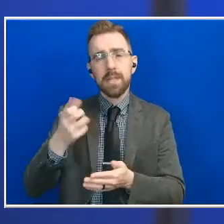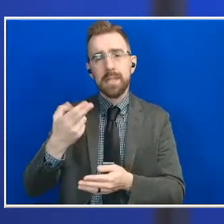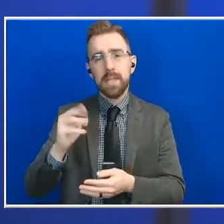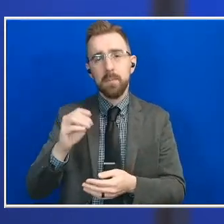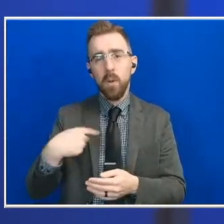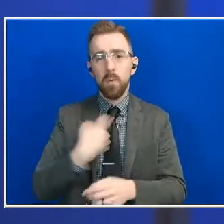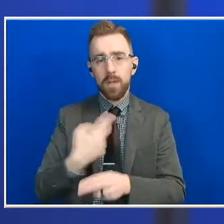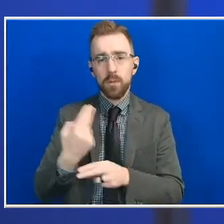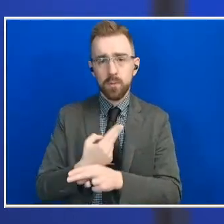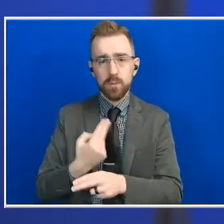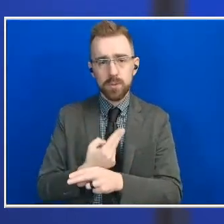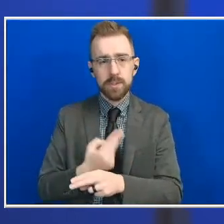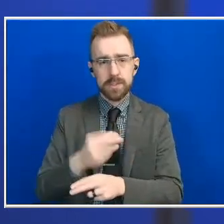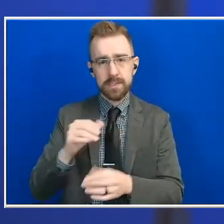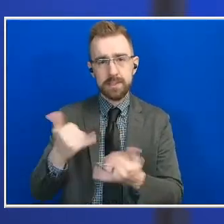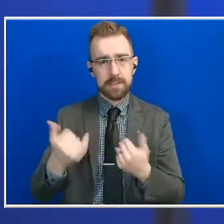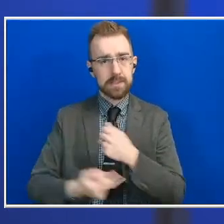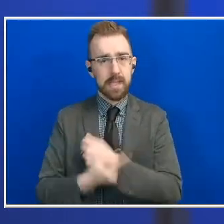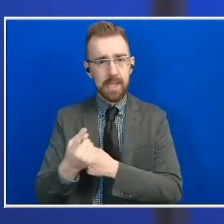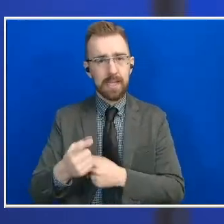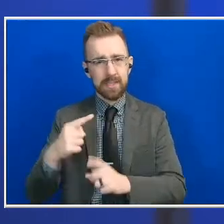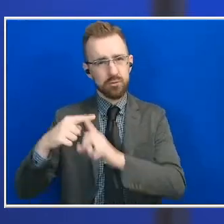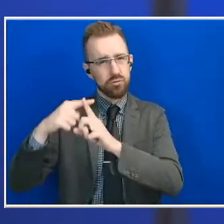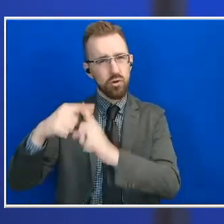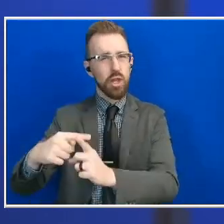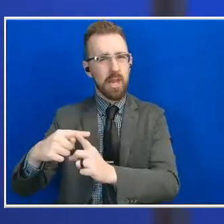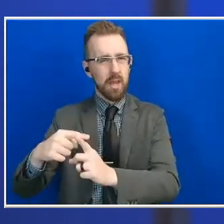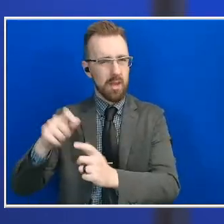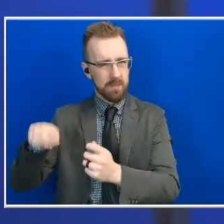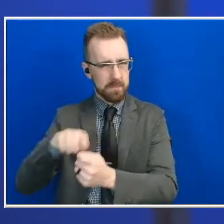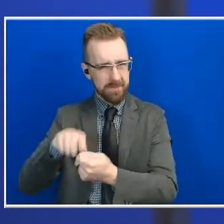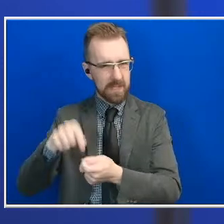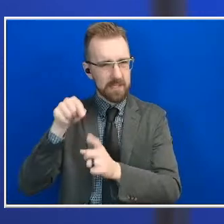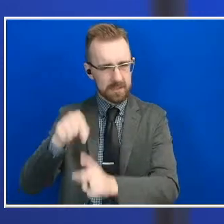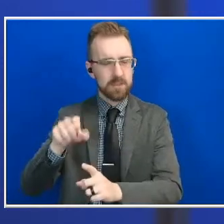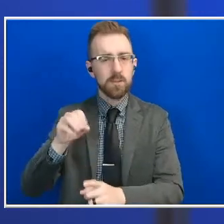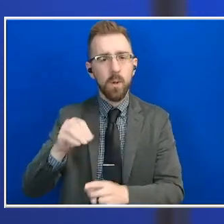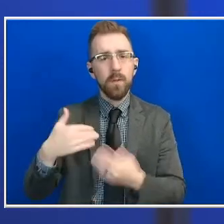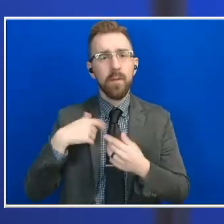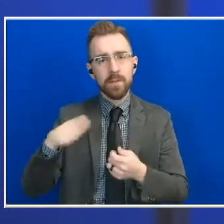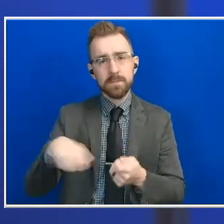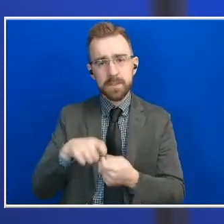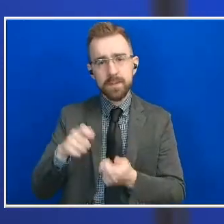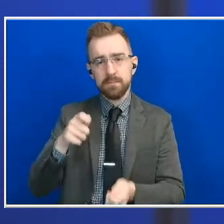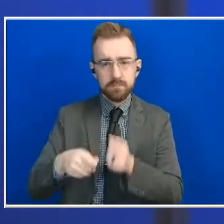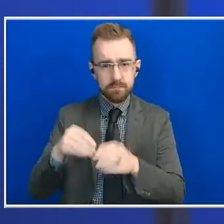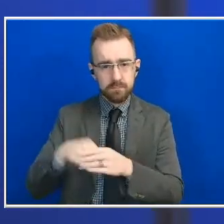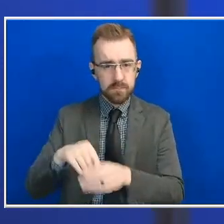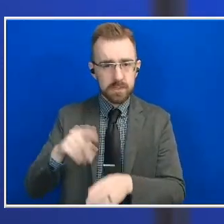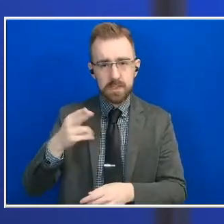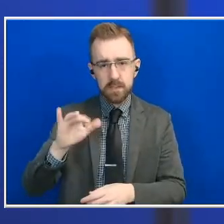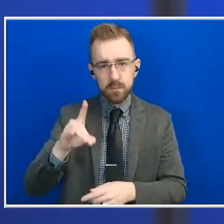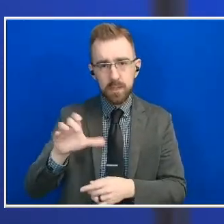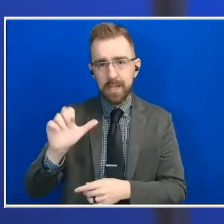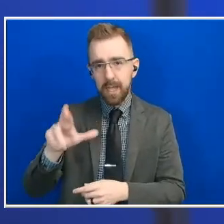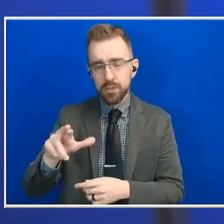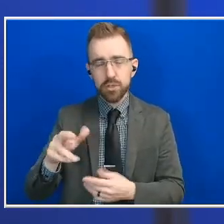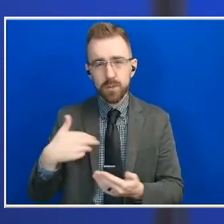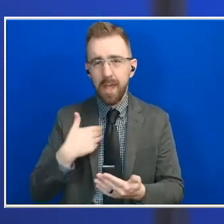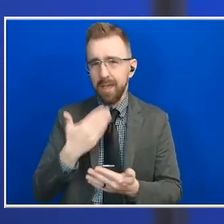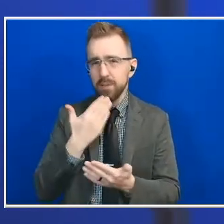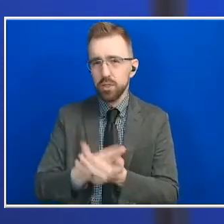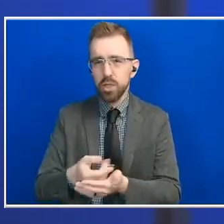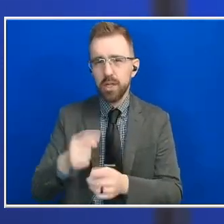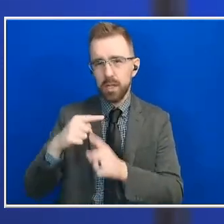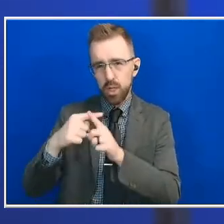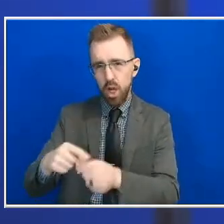this day and age is targeted. So if you have a specific mutation in your thyroid cancer, we have some really great targeted drugs that